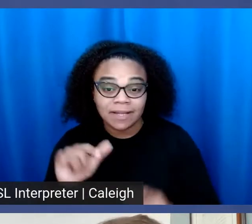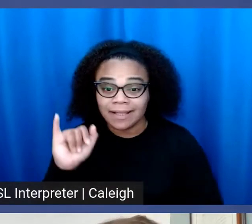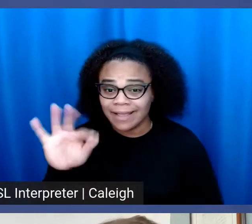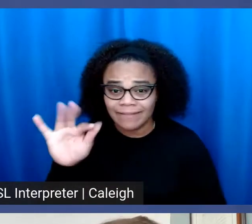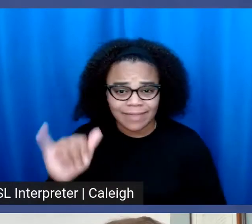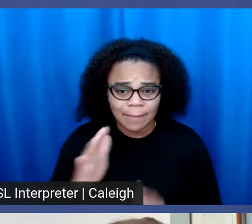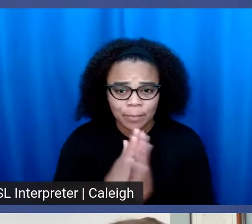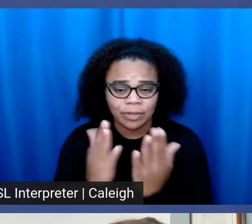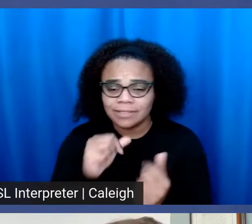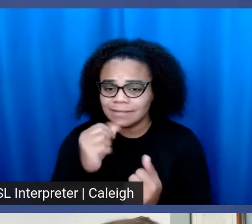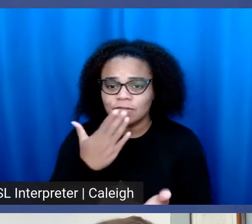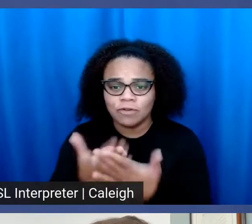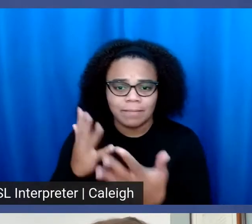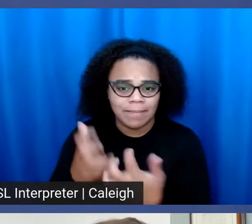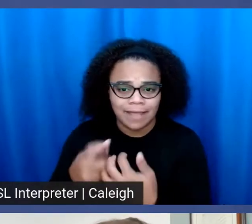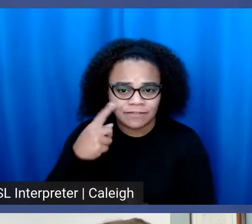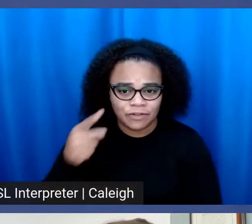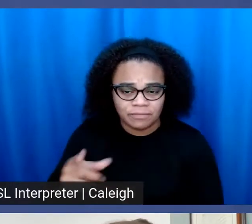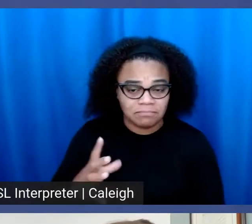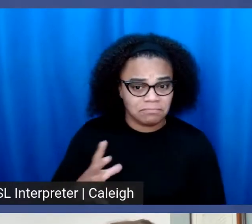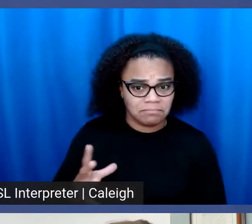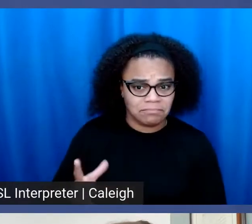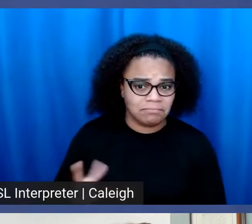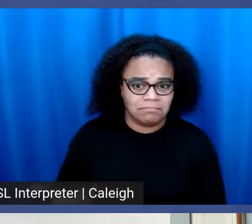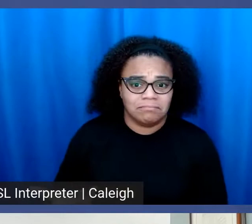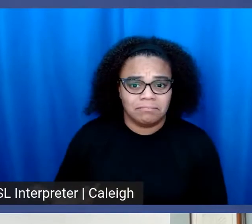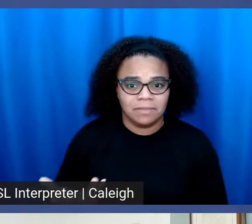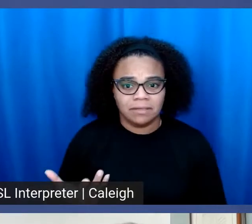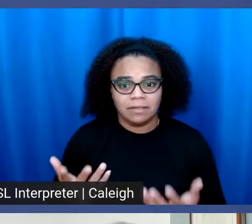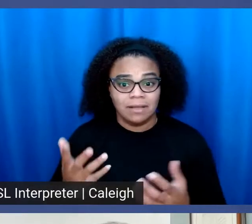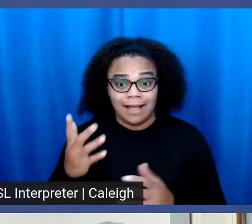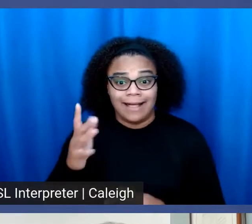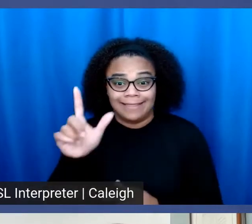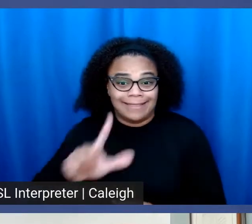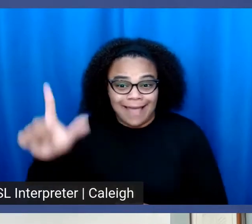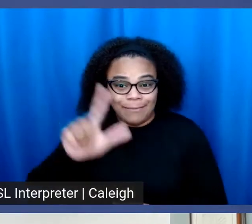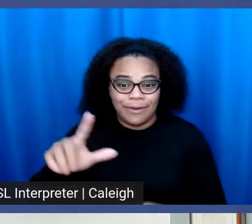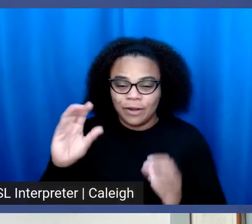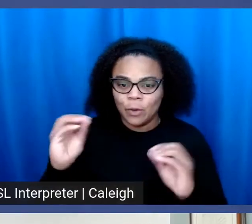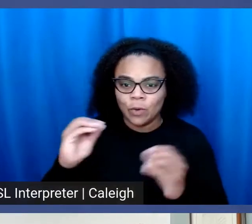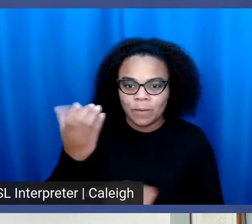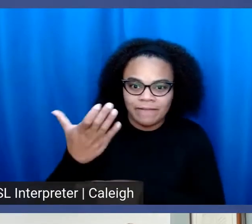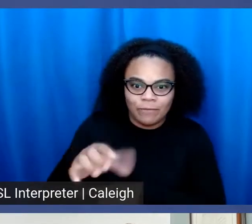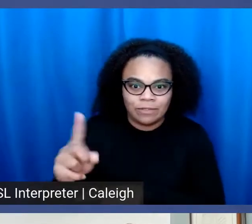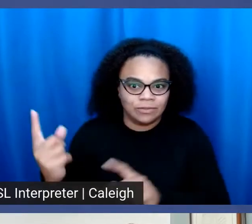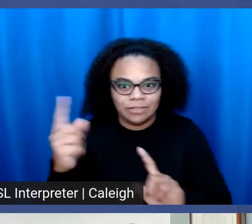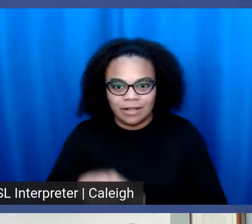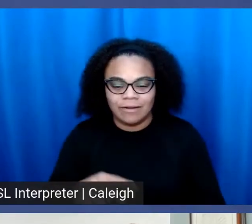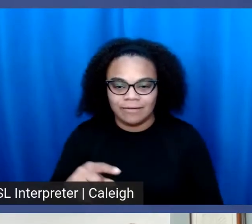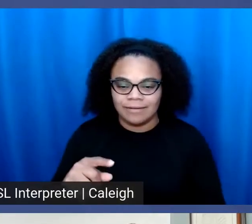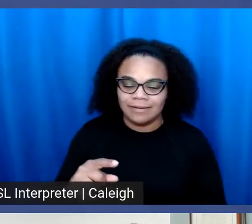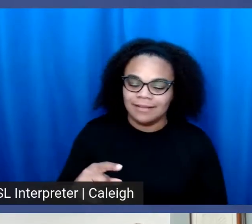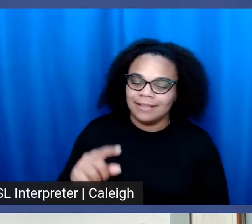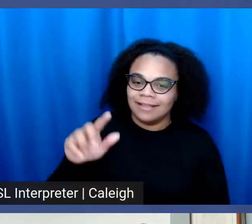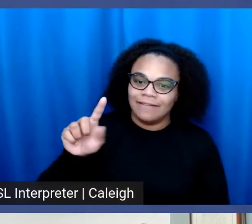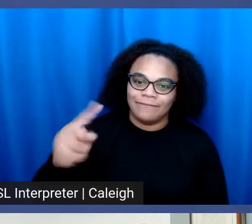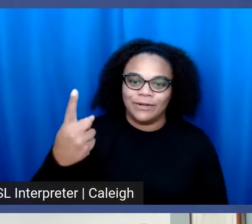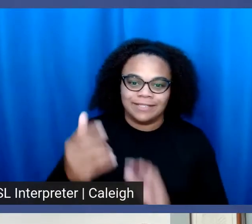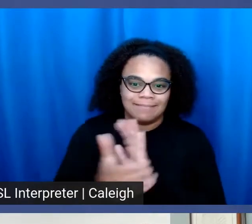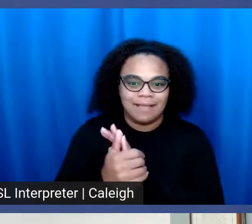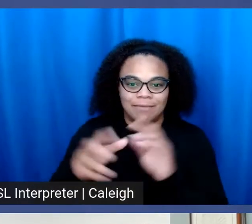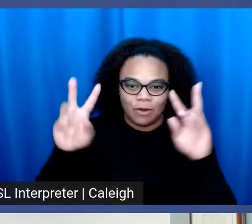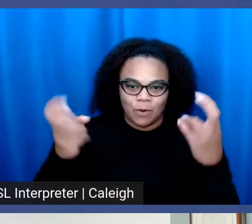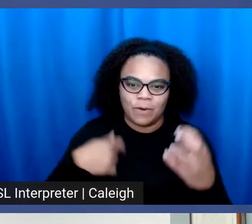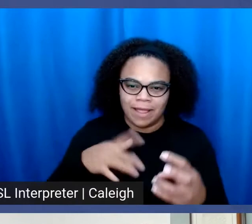is not for you. The great thing about the library is no one's forcing you in there, right? There's a classic First Amendment quote that I'm going to mangle from the justices, which is